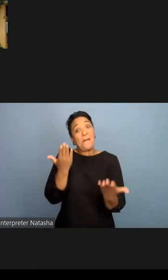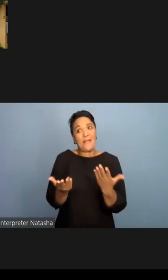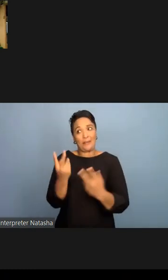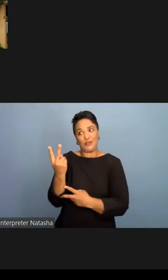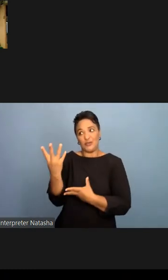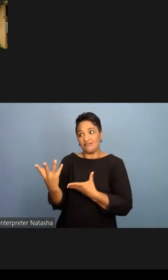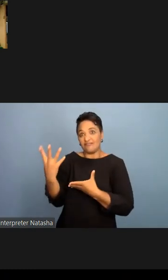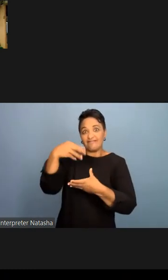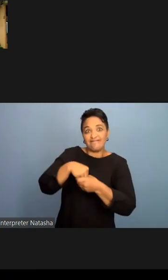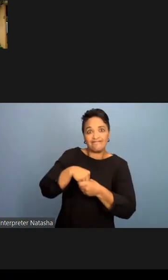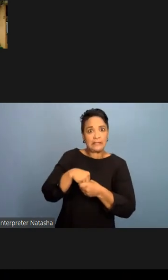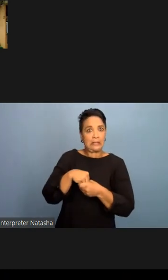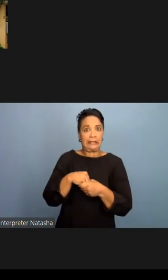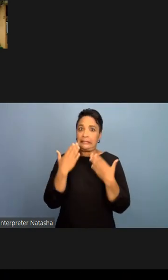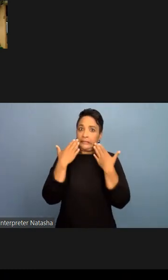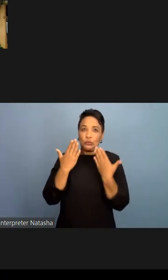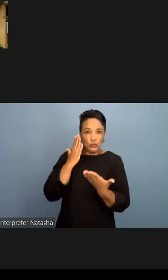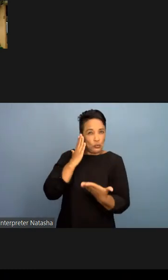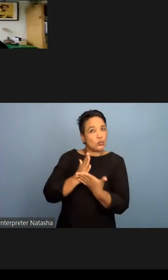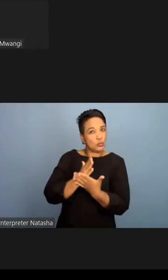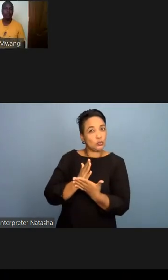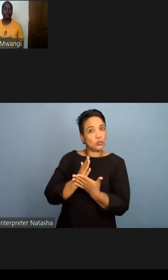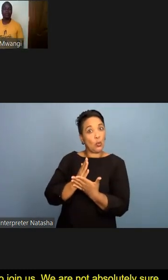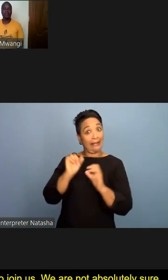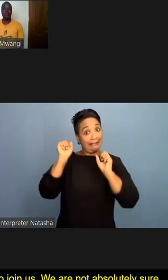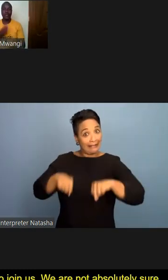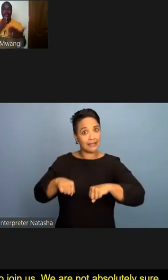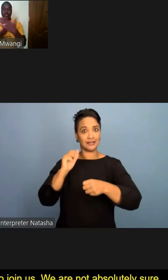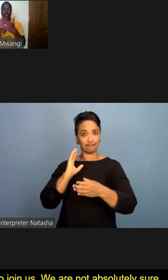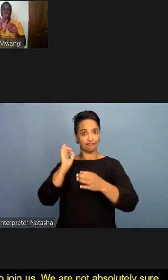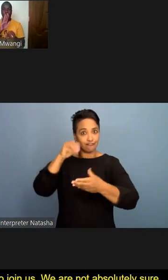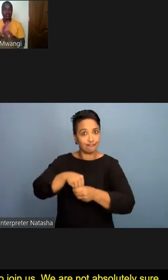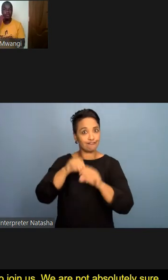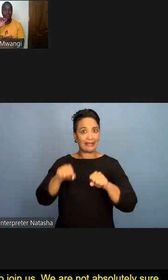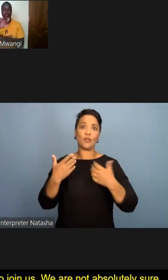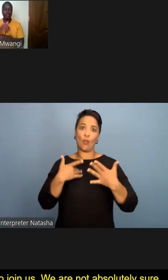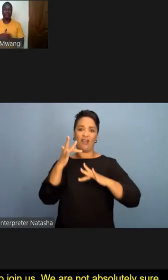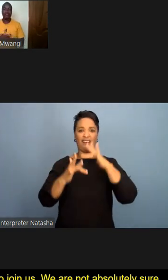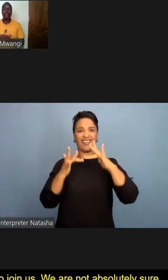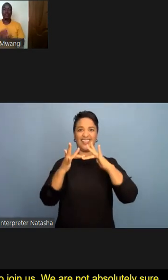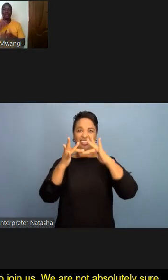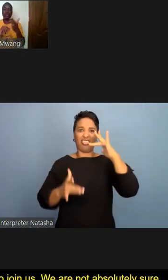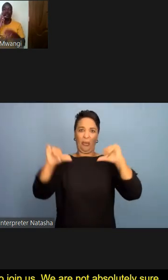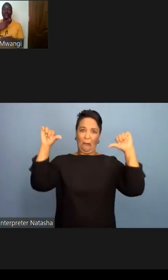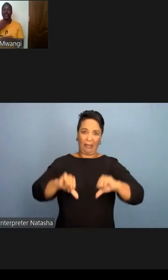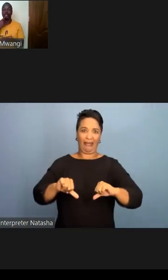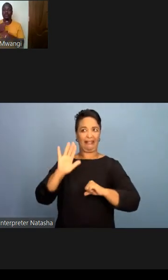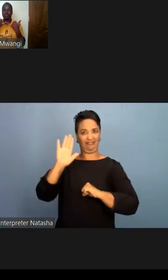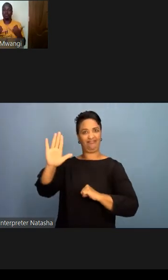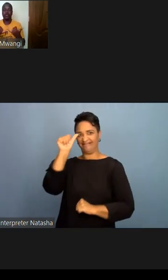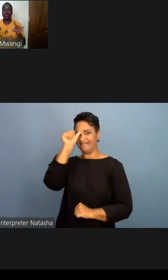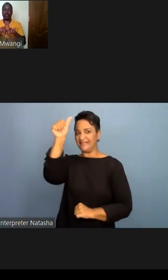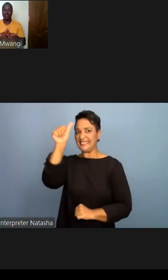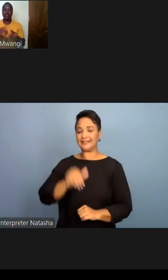not absolutely sure because of the difficult connections. But what I would like to say actually is also